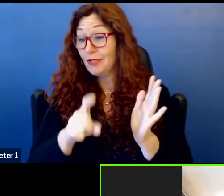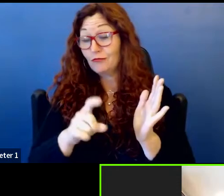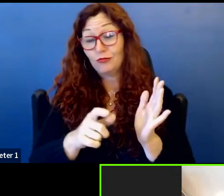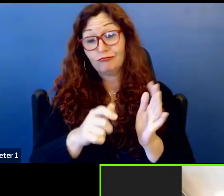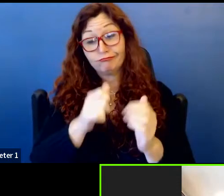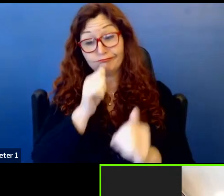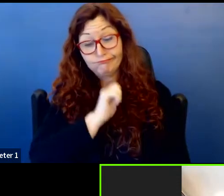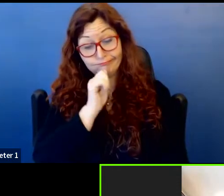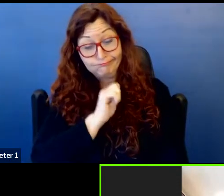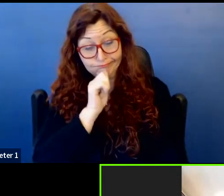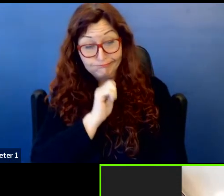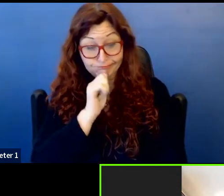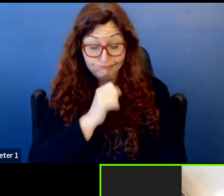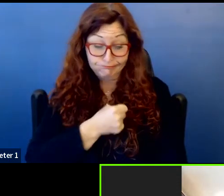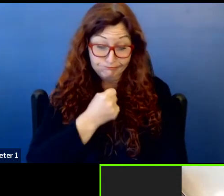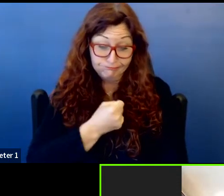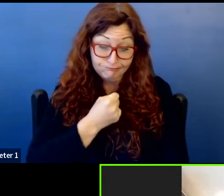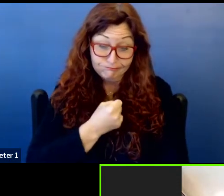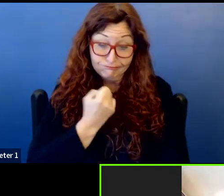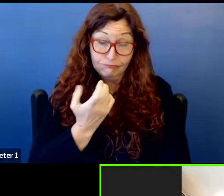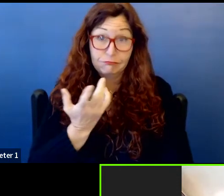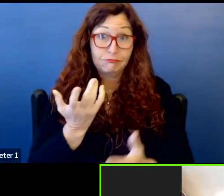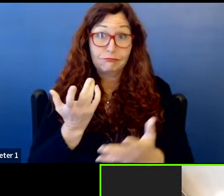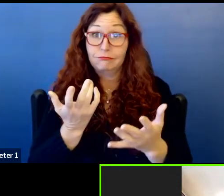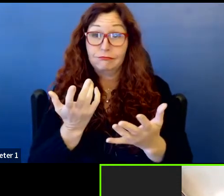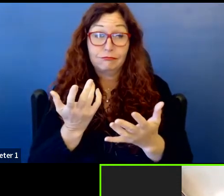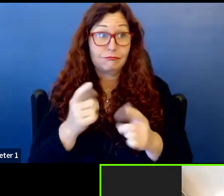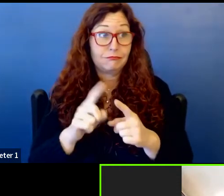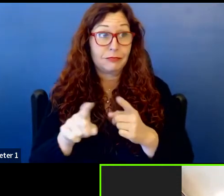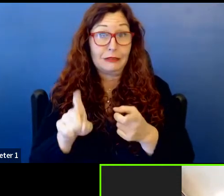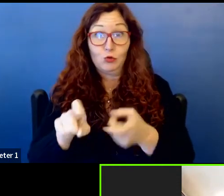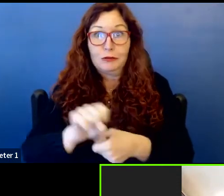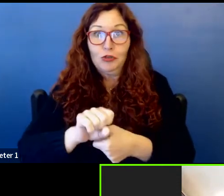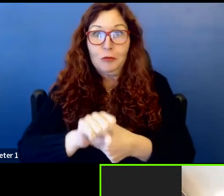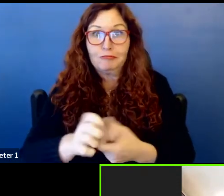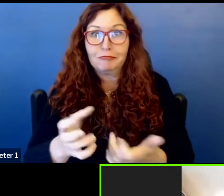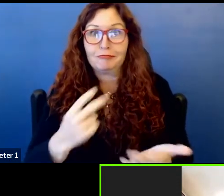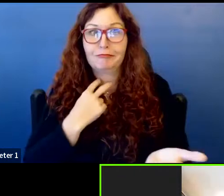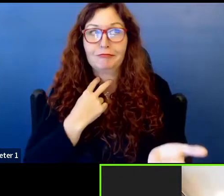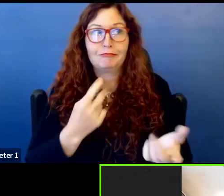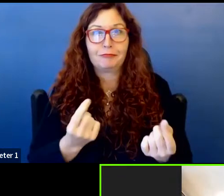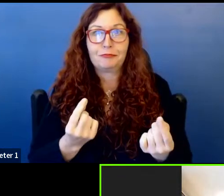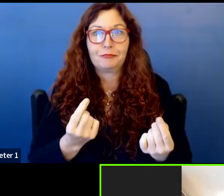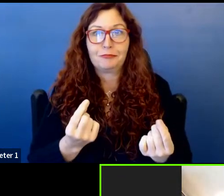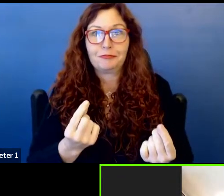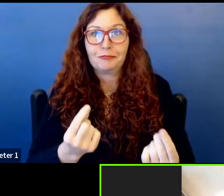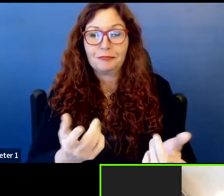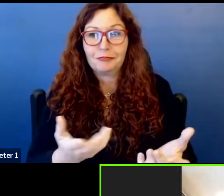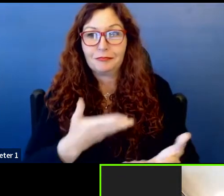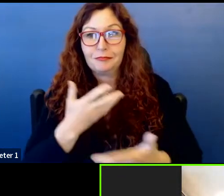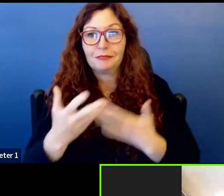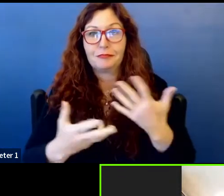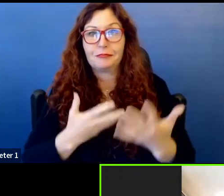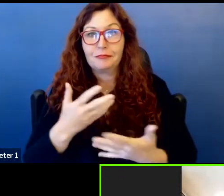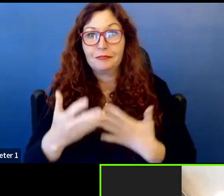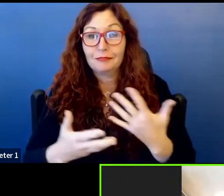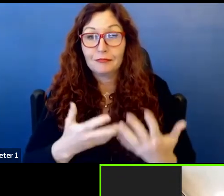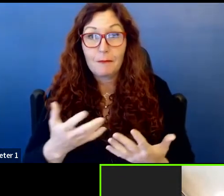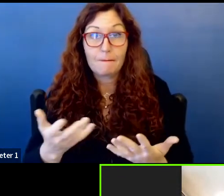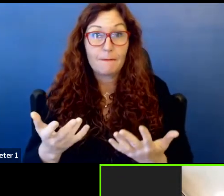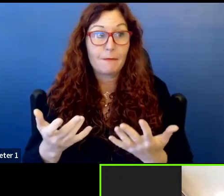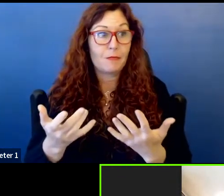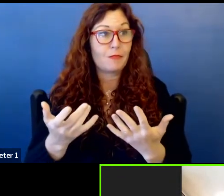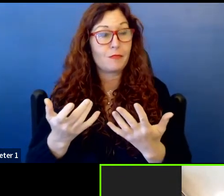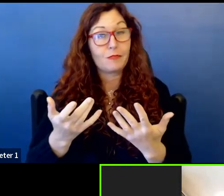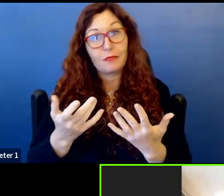know maybe that's not the right thing to do but if it's inside of there someone that like once again i stated that if we can have